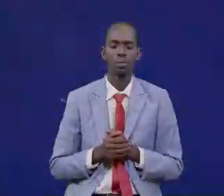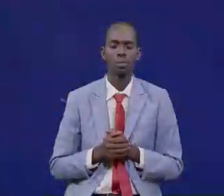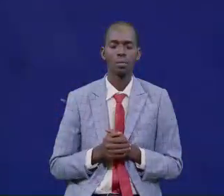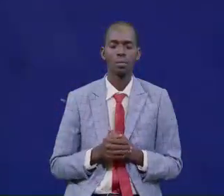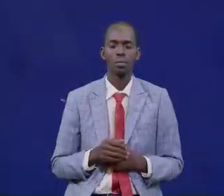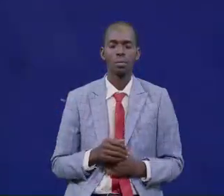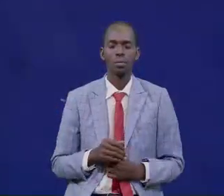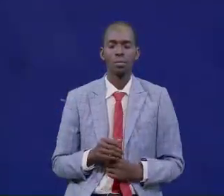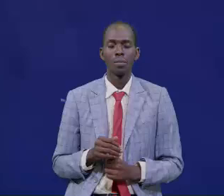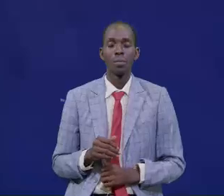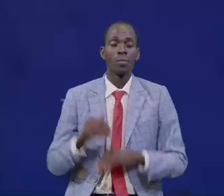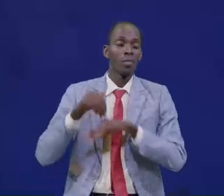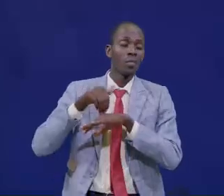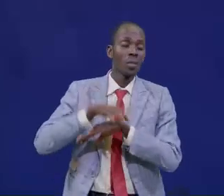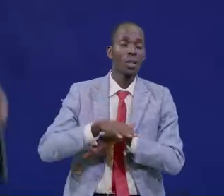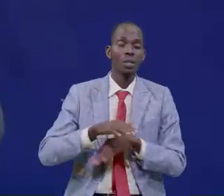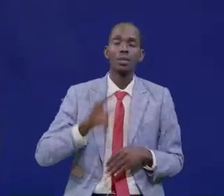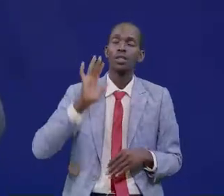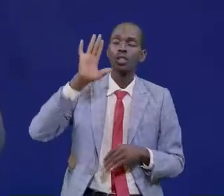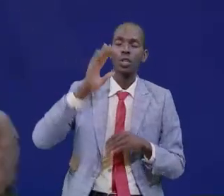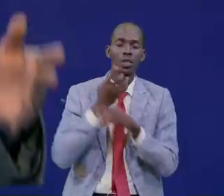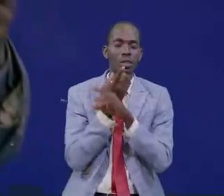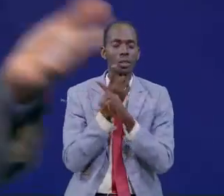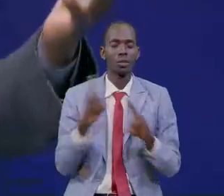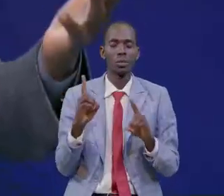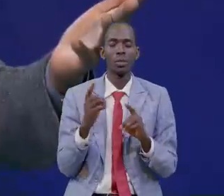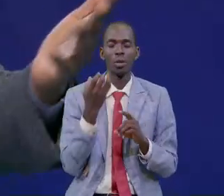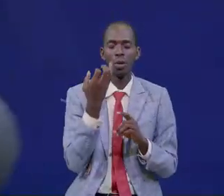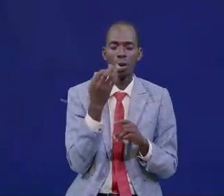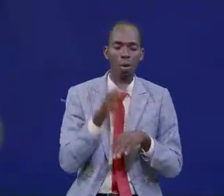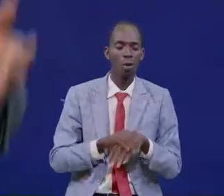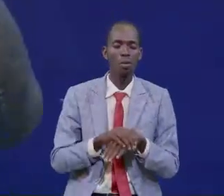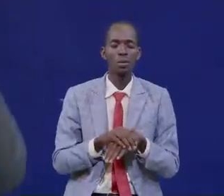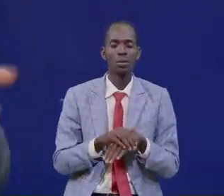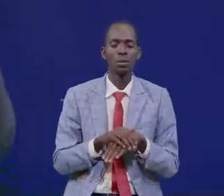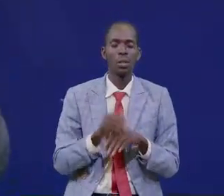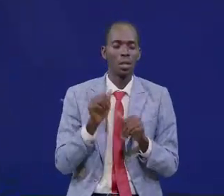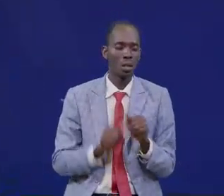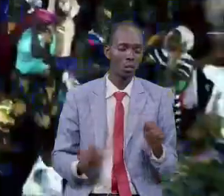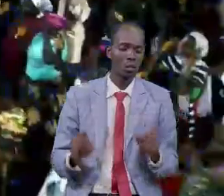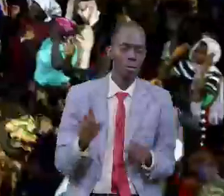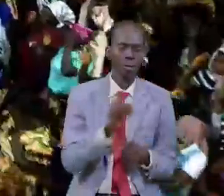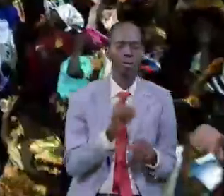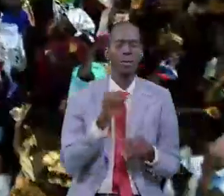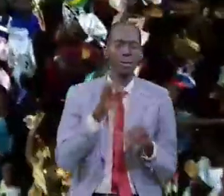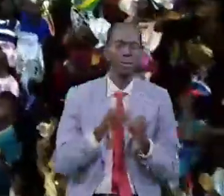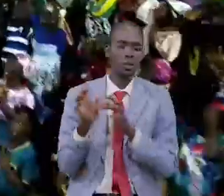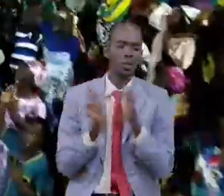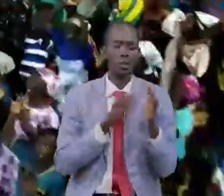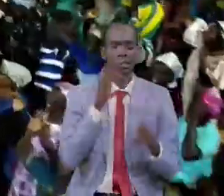Send forth your deliverance upon everyone now in Jesus'